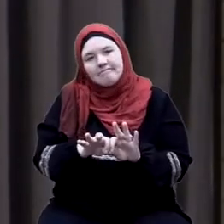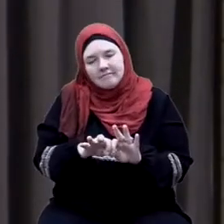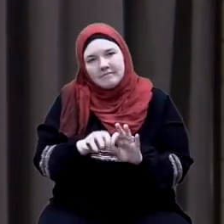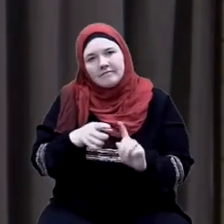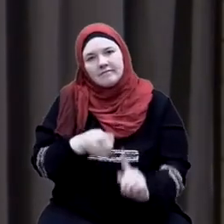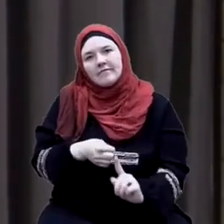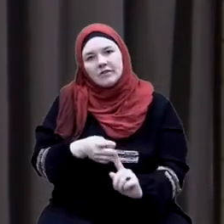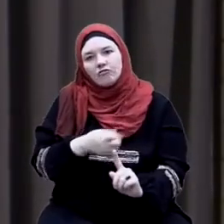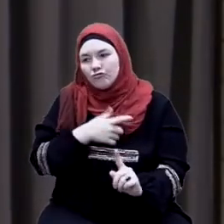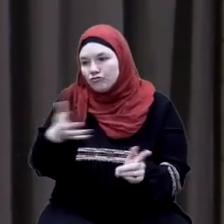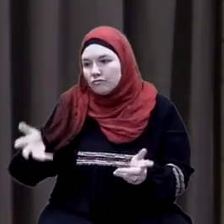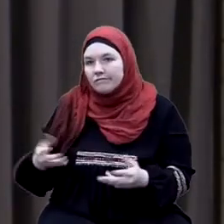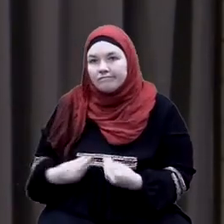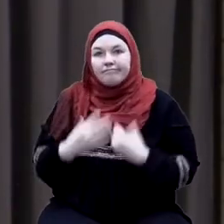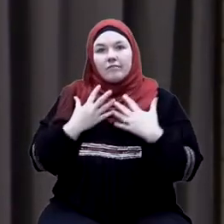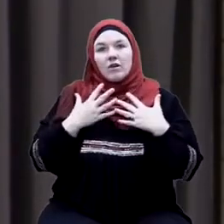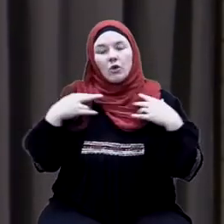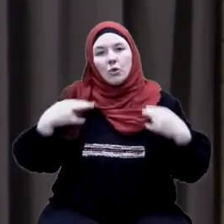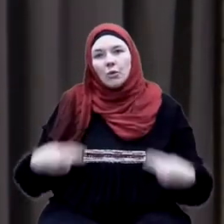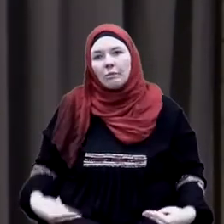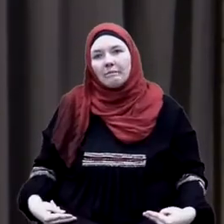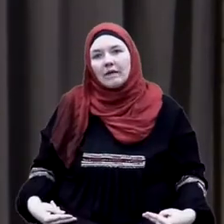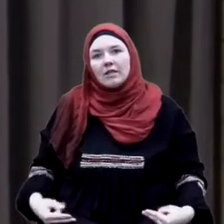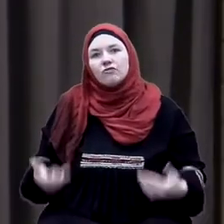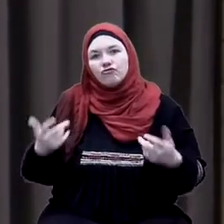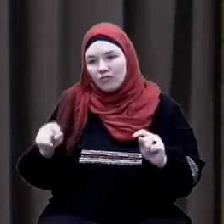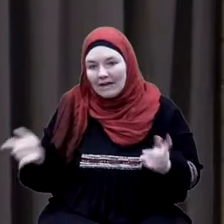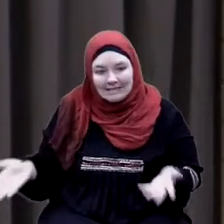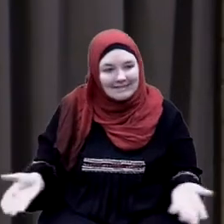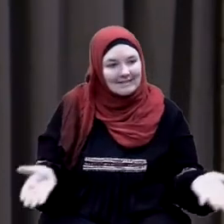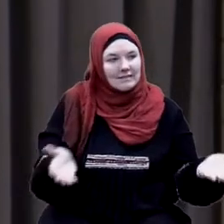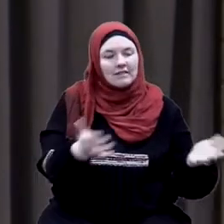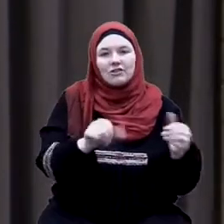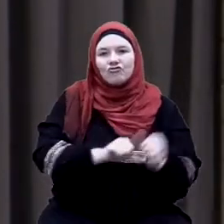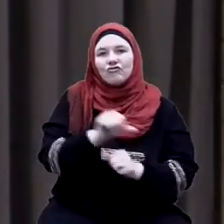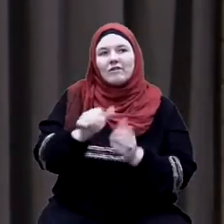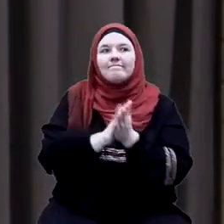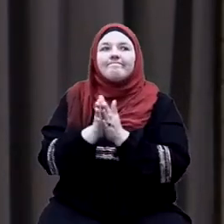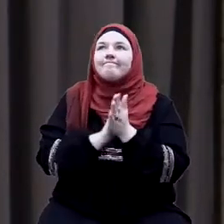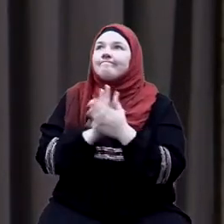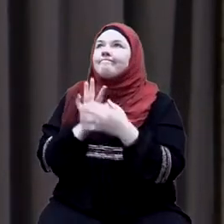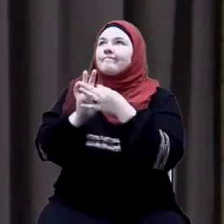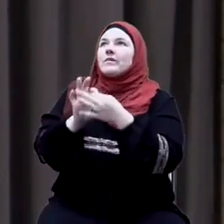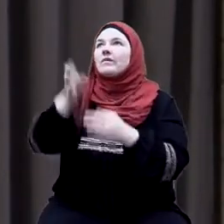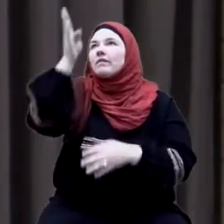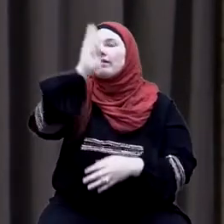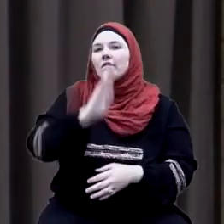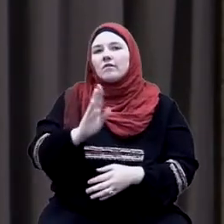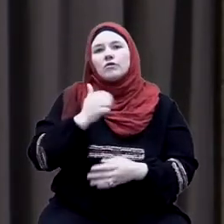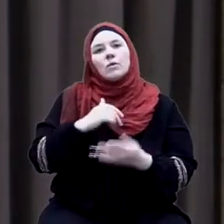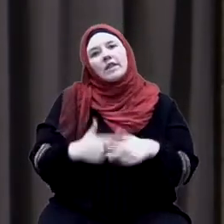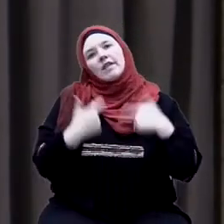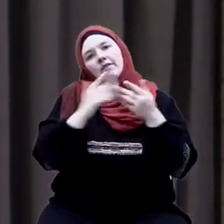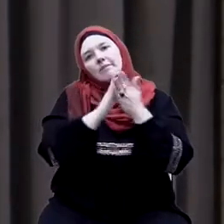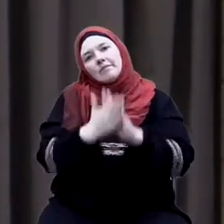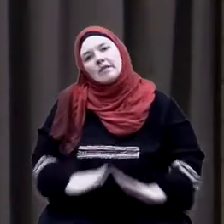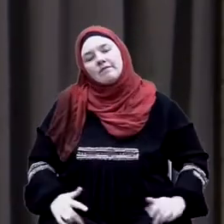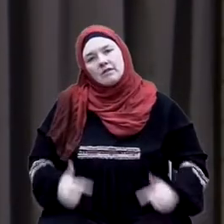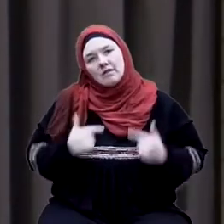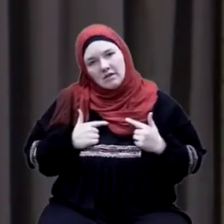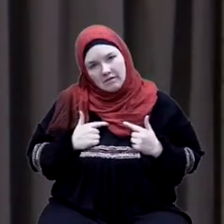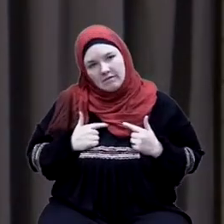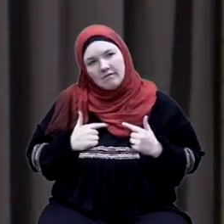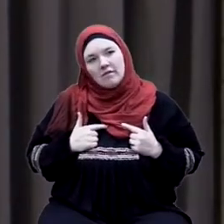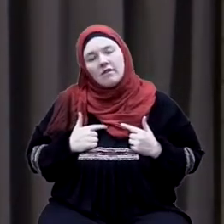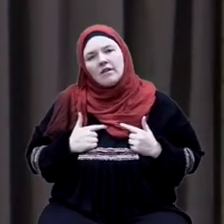in humanity the desire to connect with God, the desire to live a peaceful life, not the desire